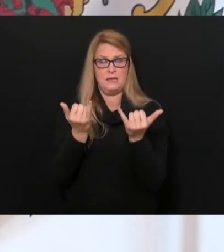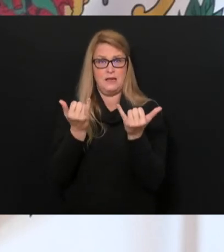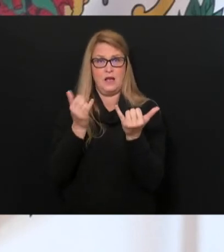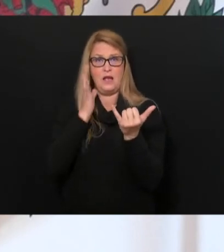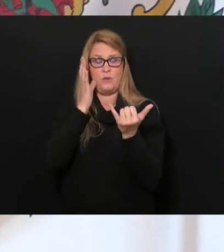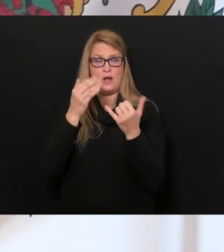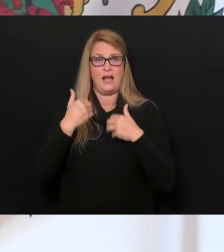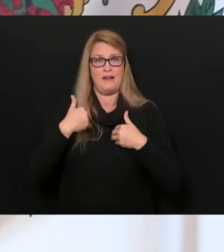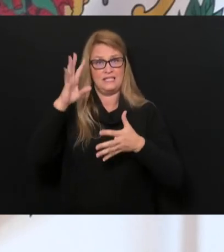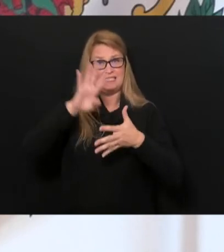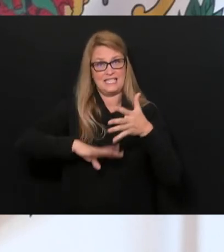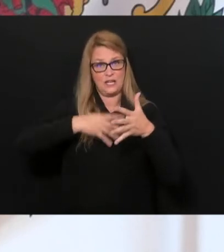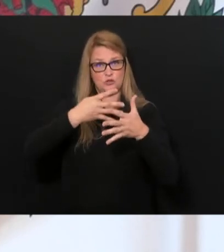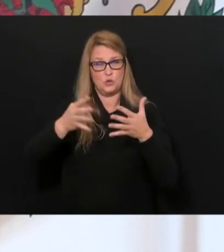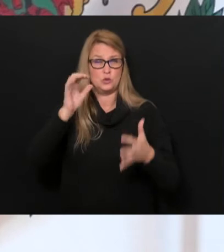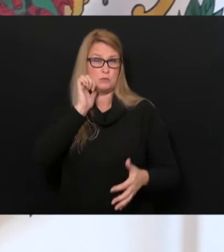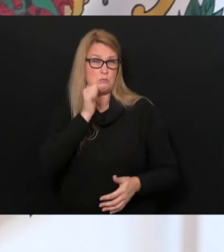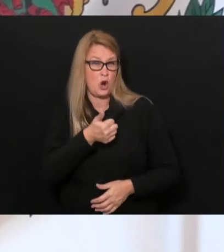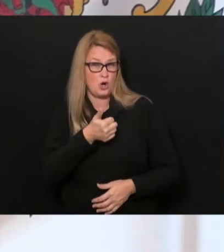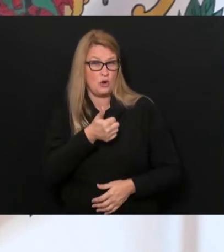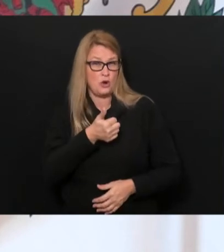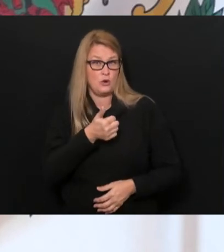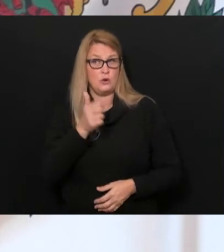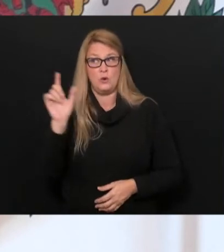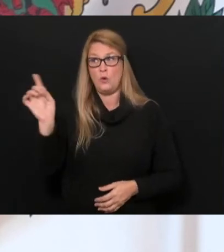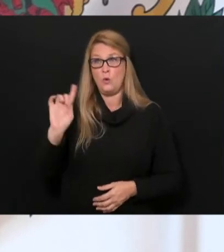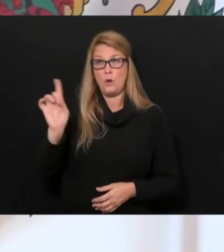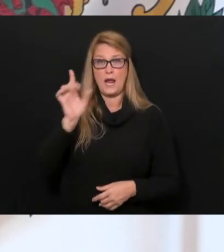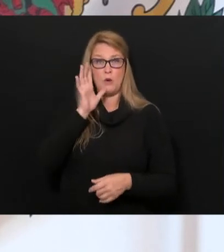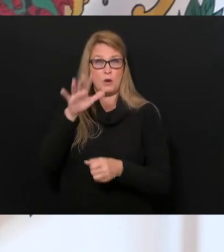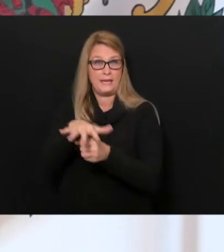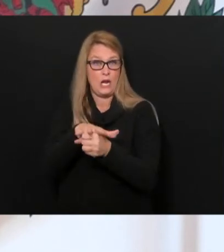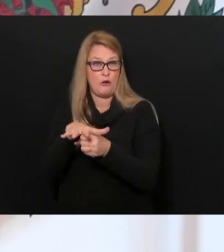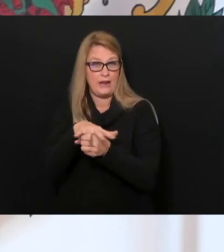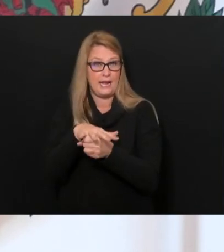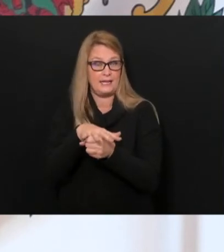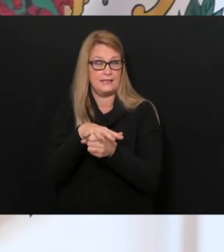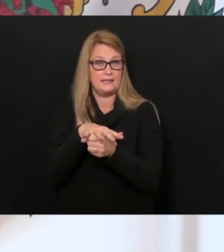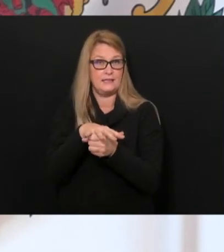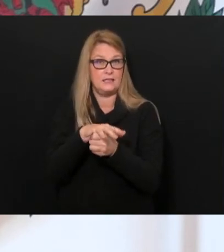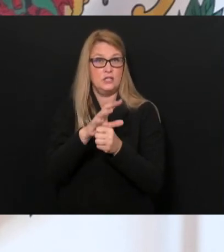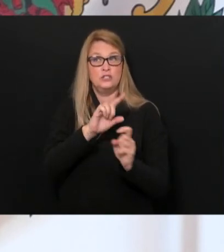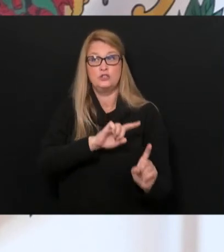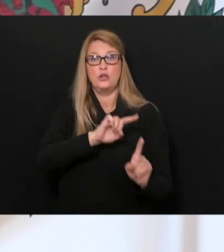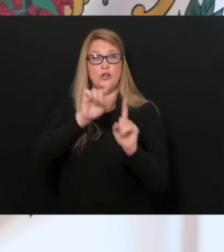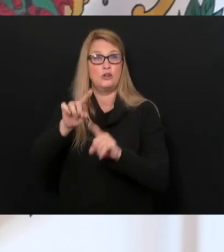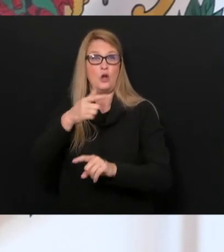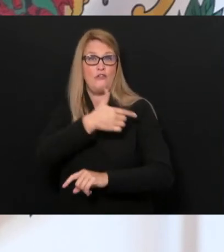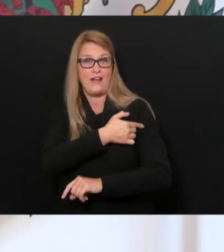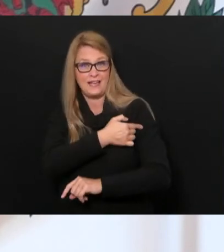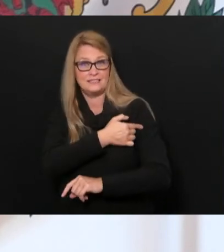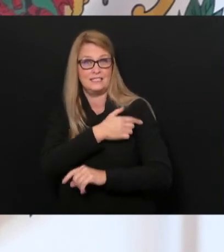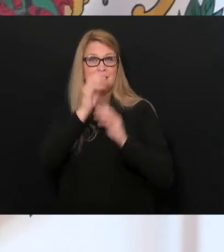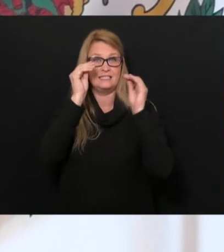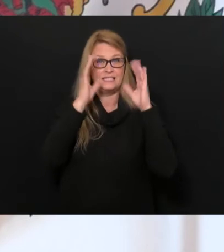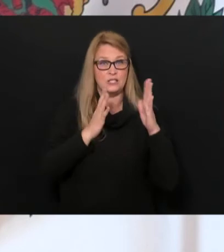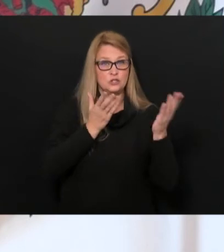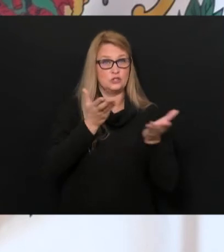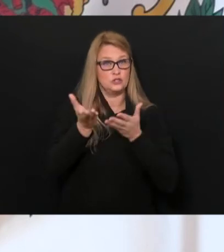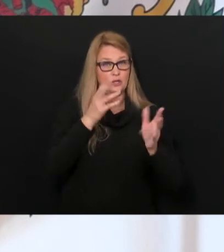a schedule tomorrow as to where we're going to be as far as being able to vaccinate the teachers and the